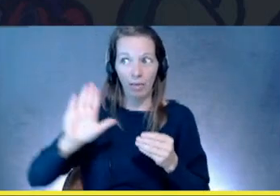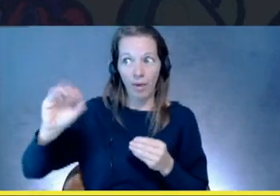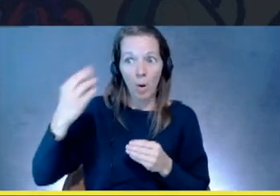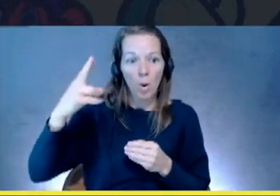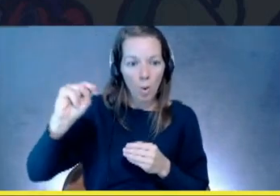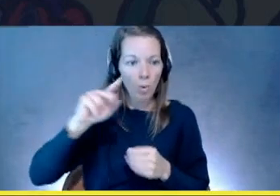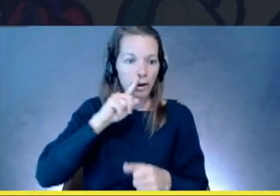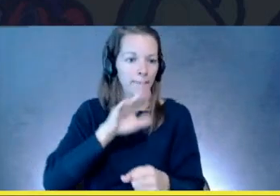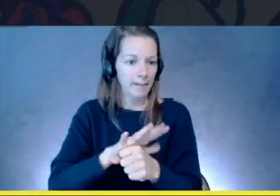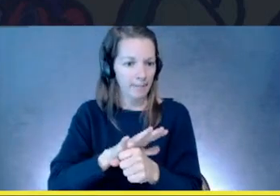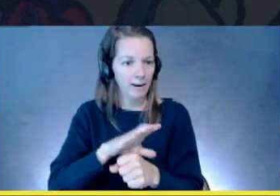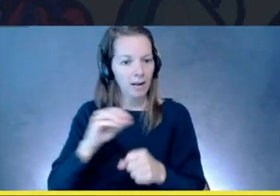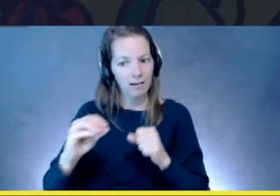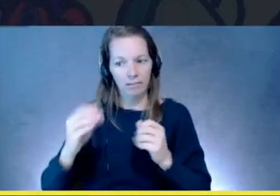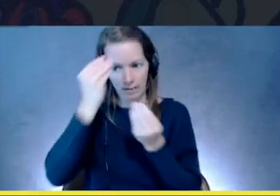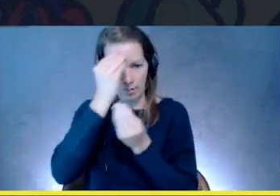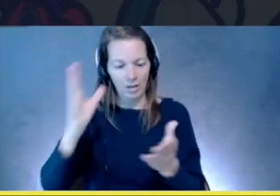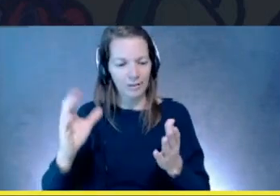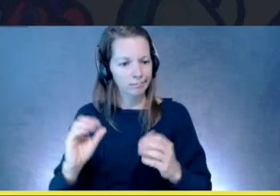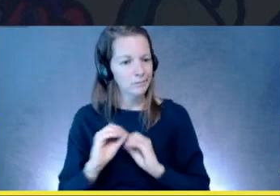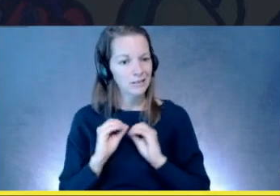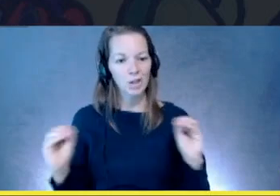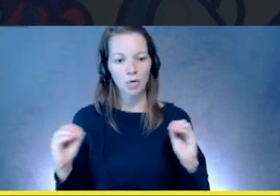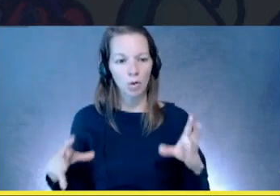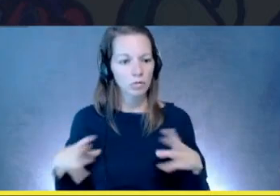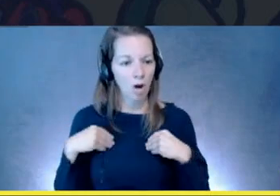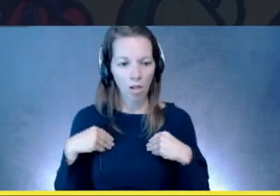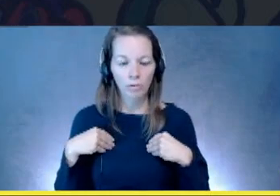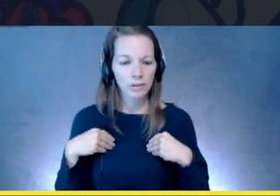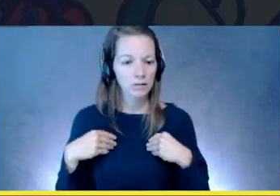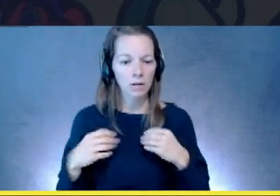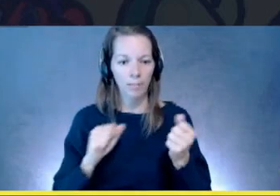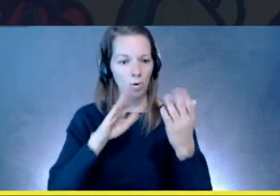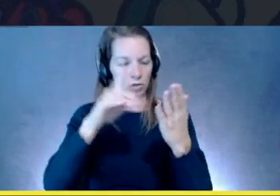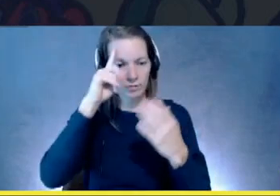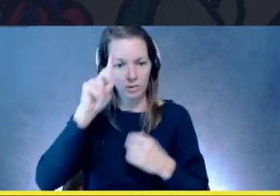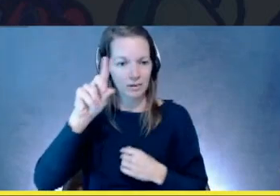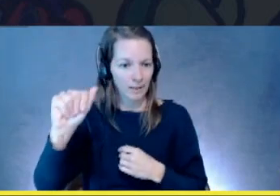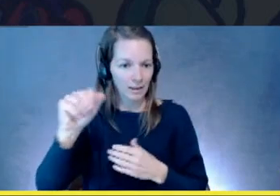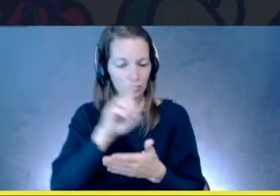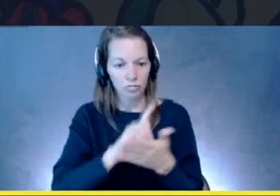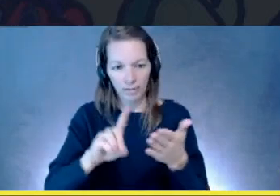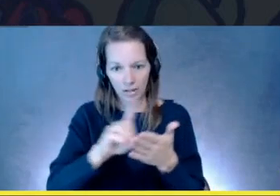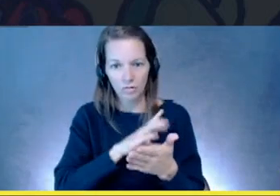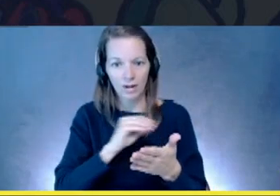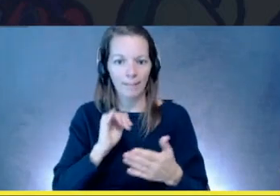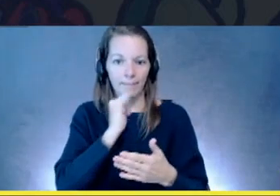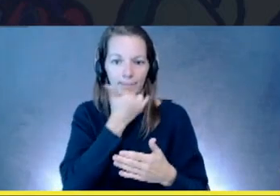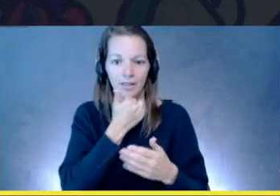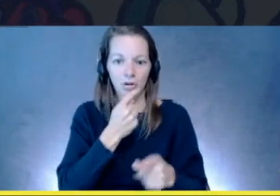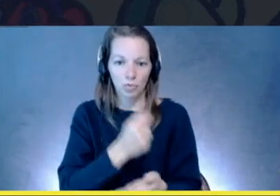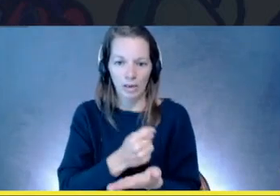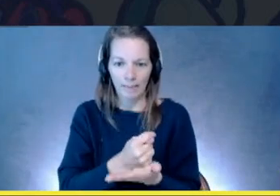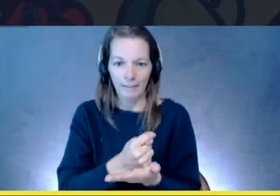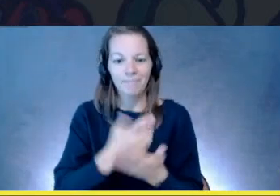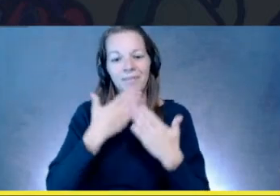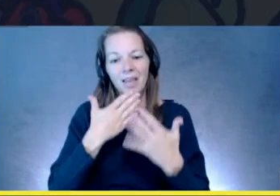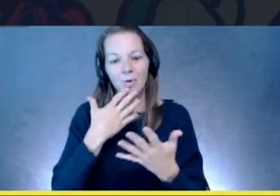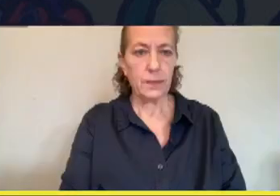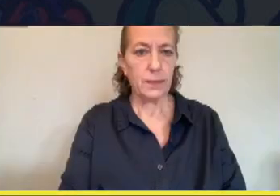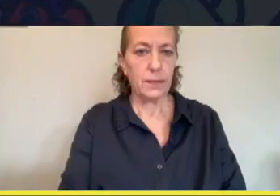and communicating a zero tolerance approach to disability discrimination and mistreatment. Thank you so